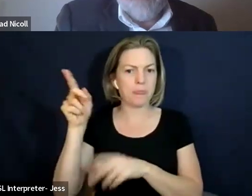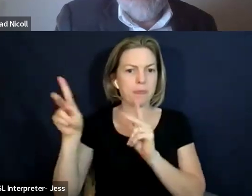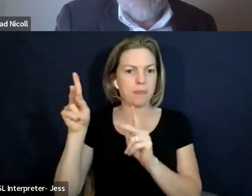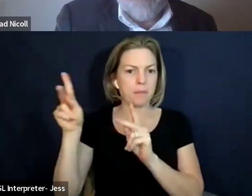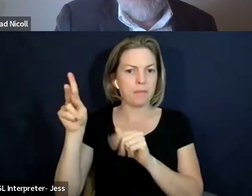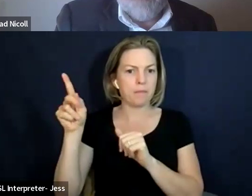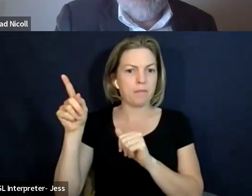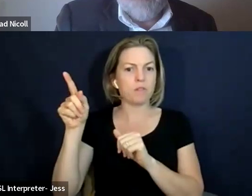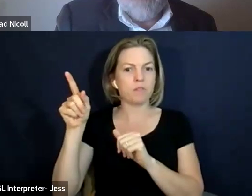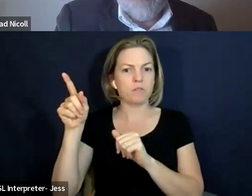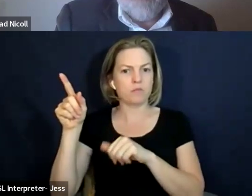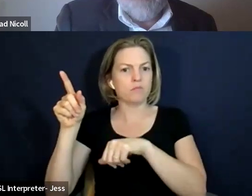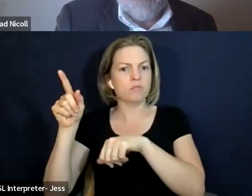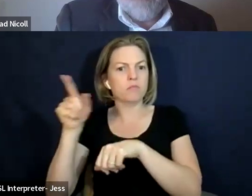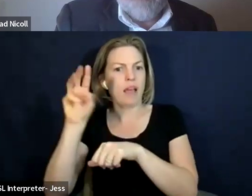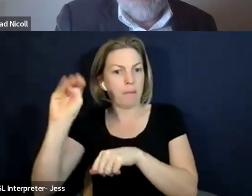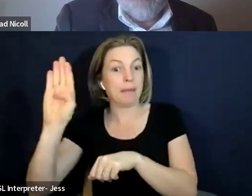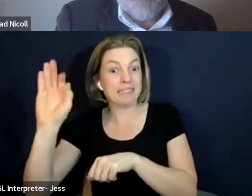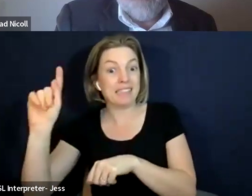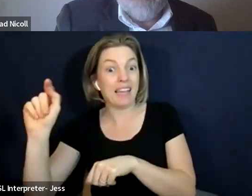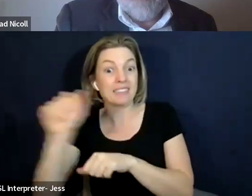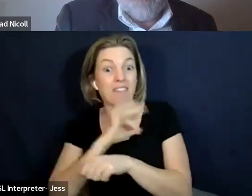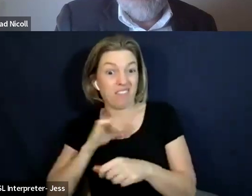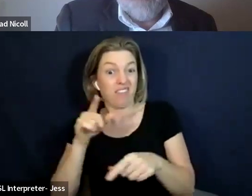on MBTA staff on this call.